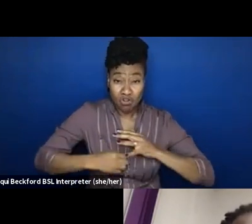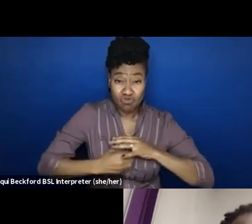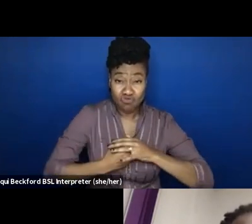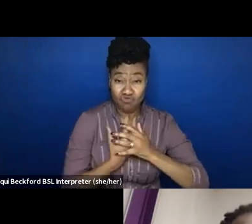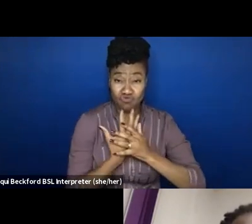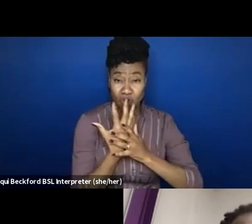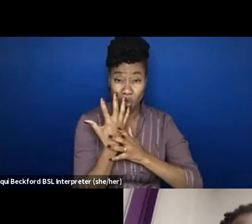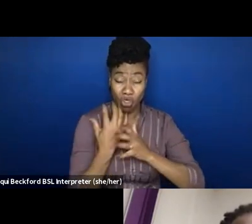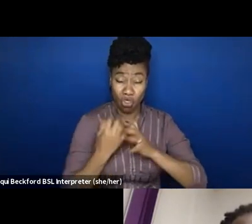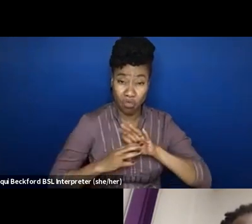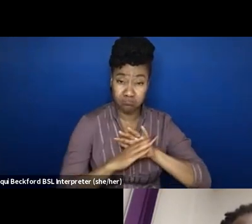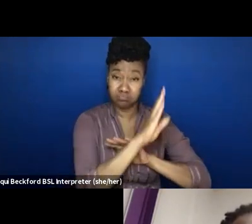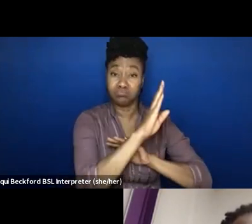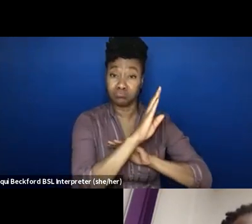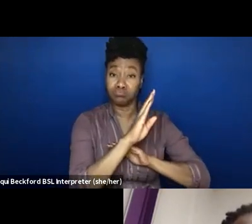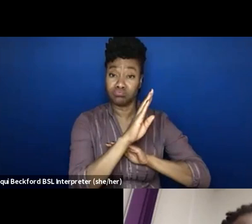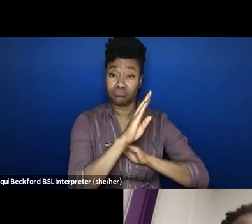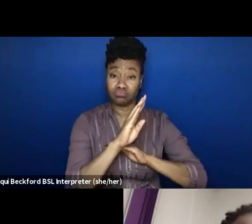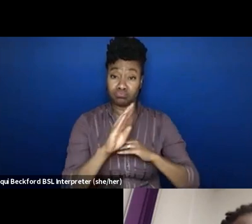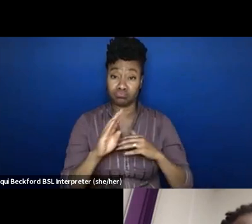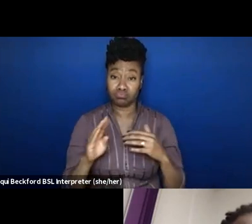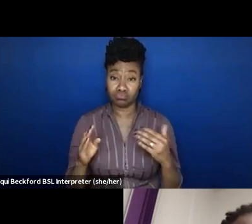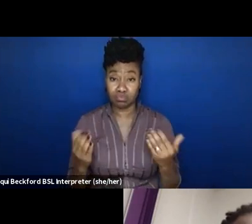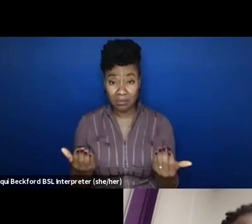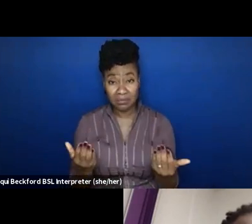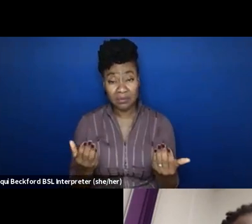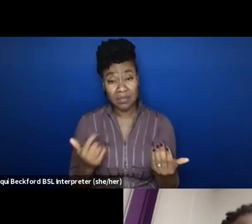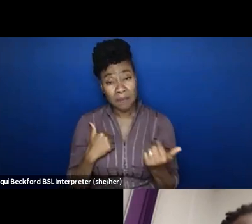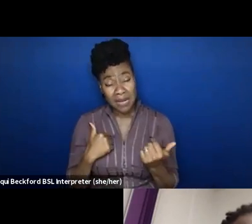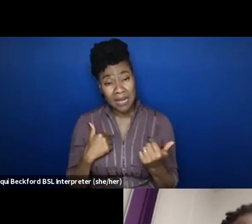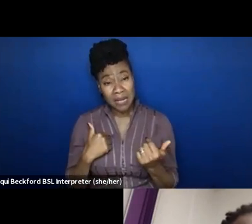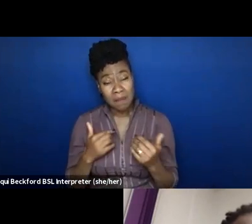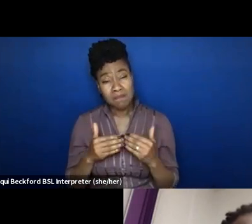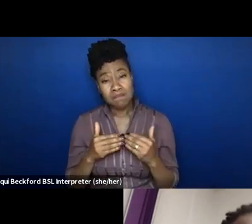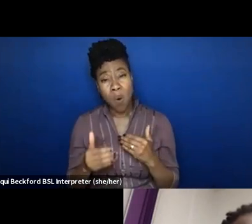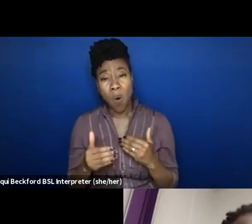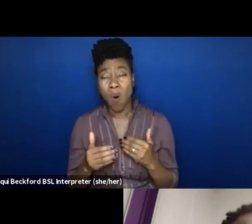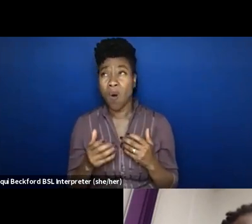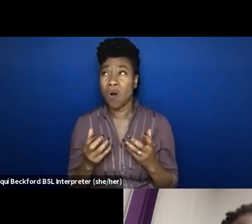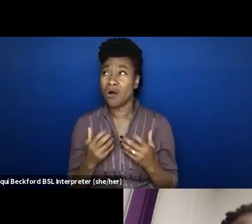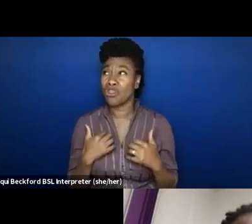But I'm even more thrilled and getting a bit emotional,